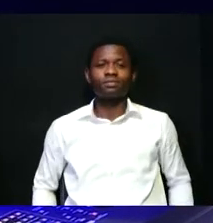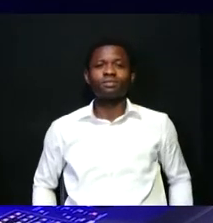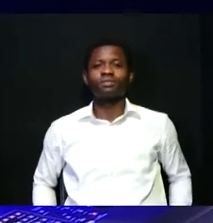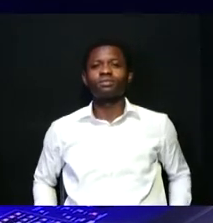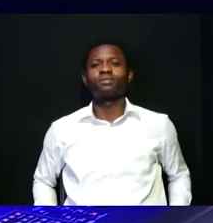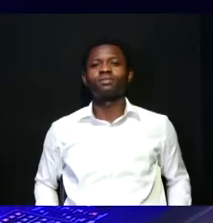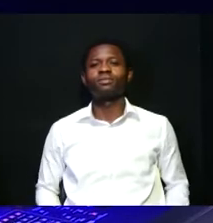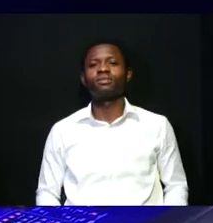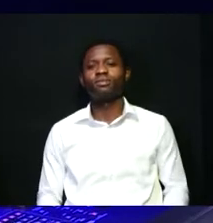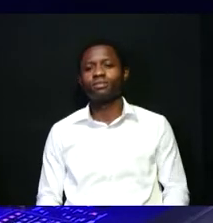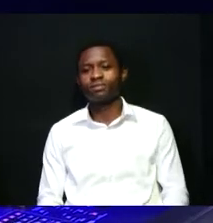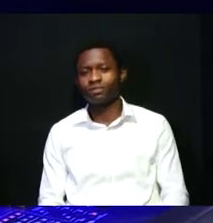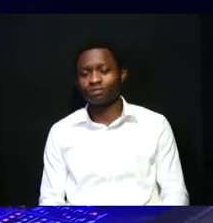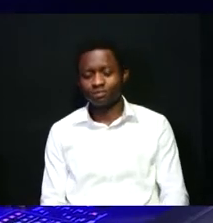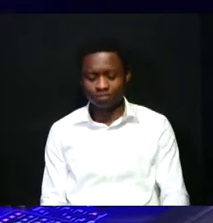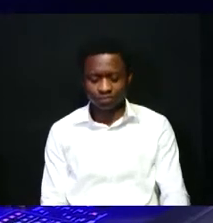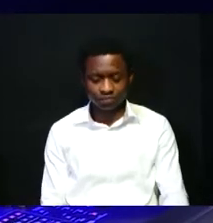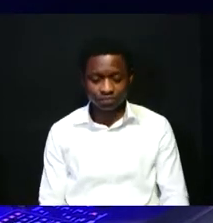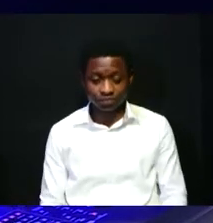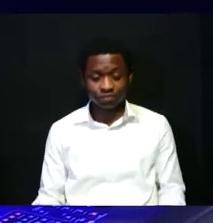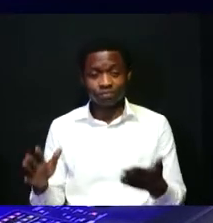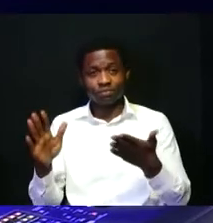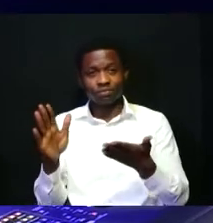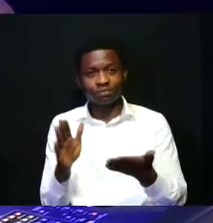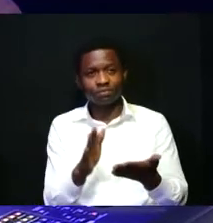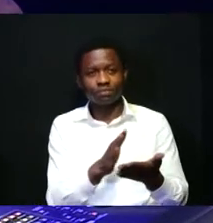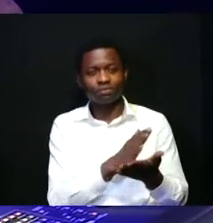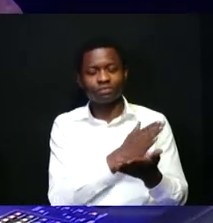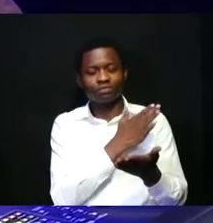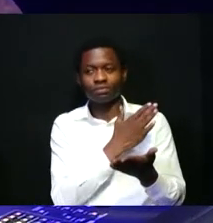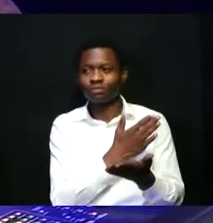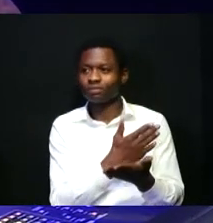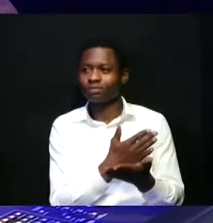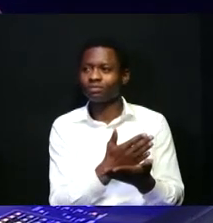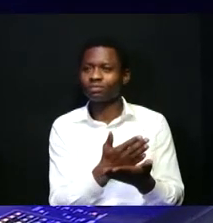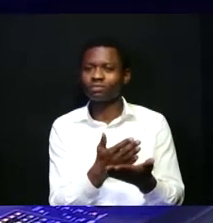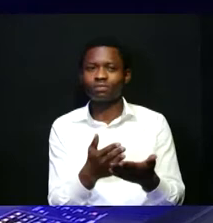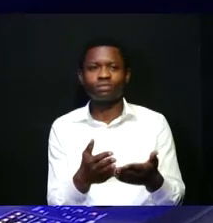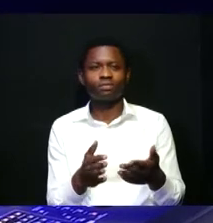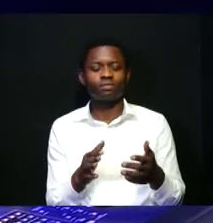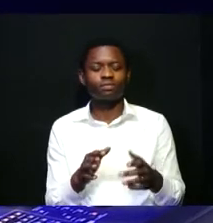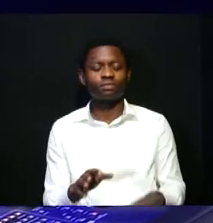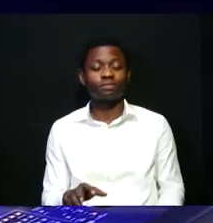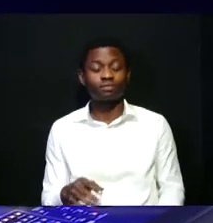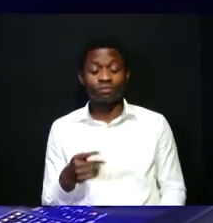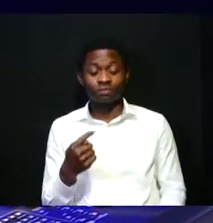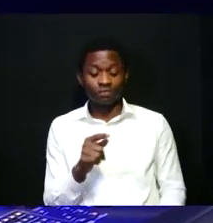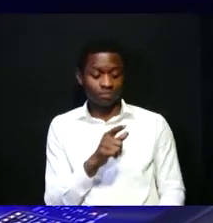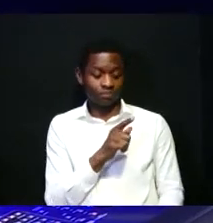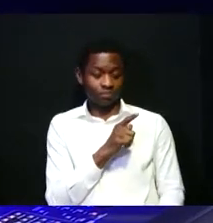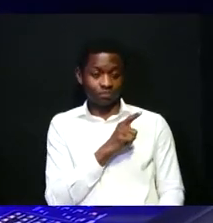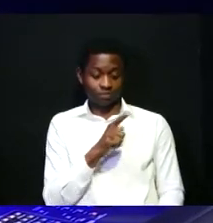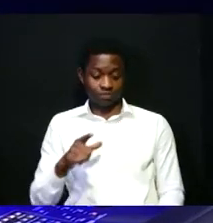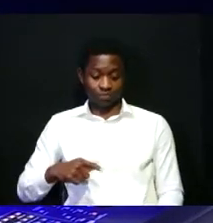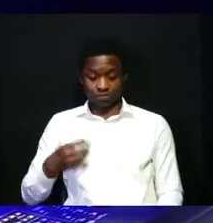The Lord of hosts, he is King.